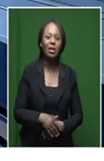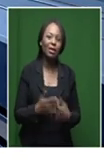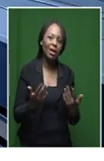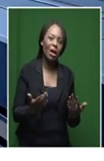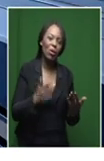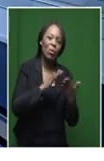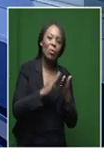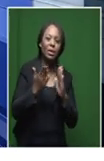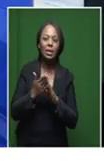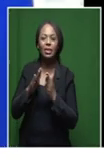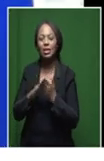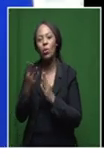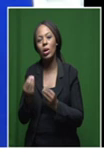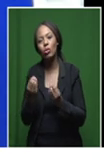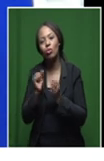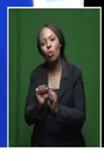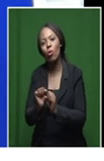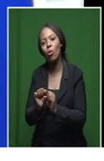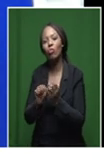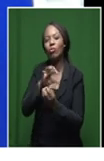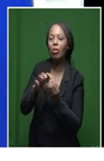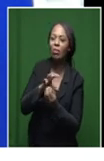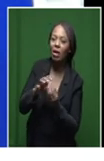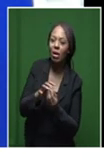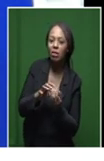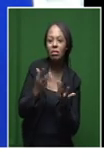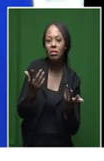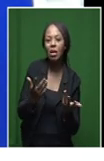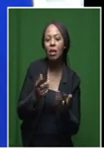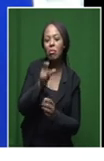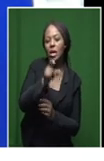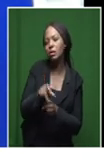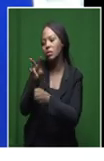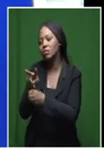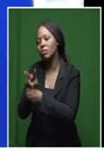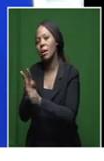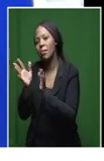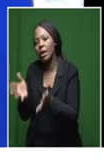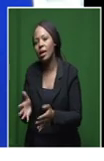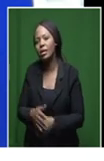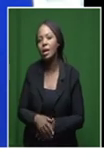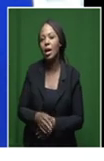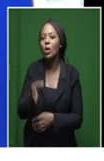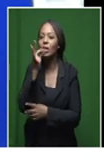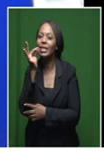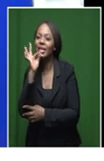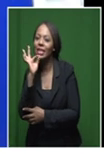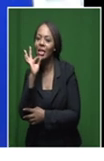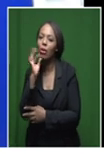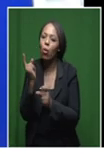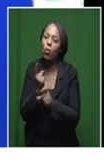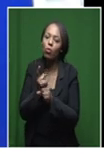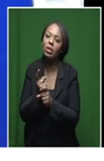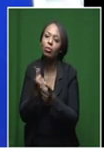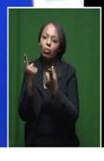with your familiar things in your home environment, you sort of have your routine that you've always done. It's a much nicer way